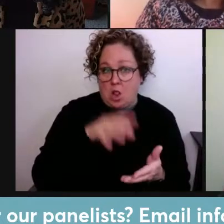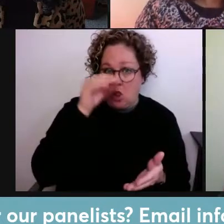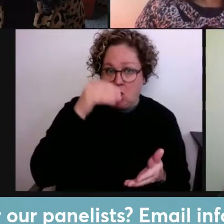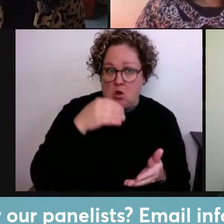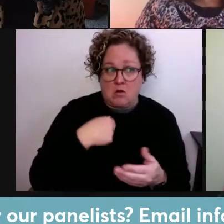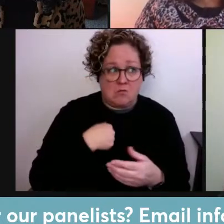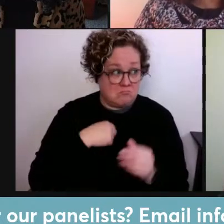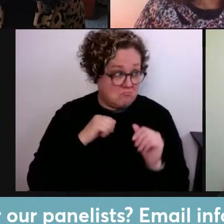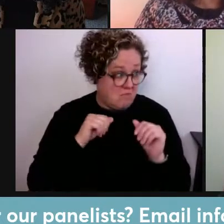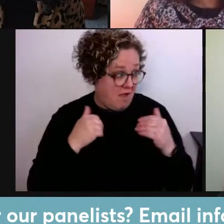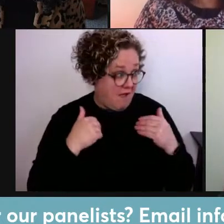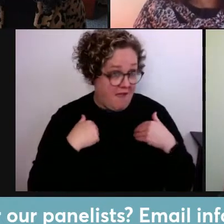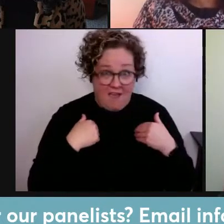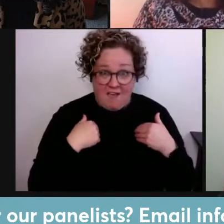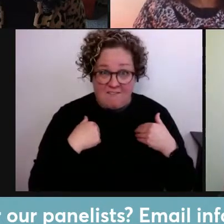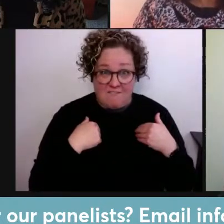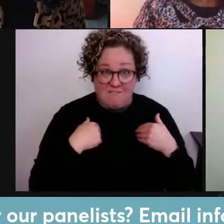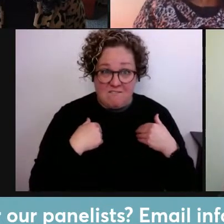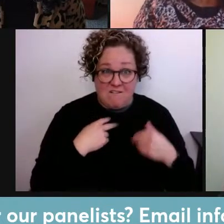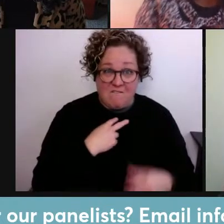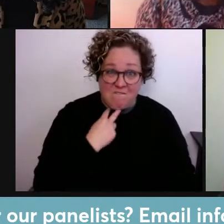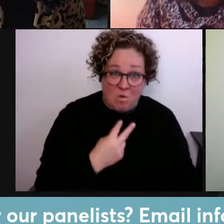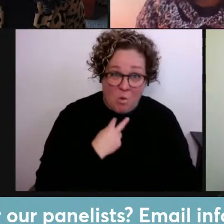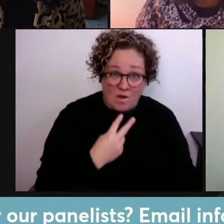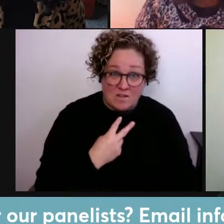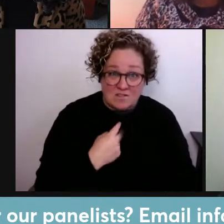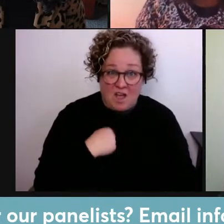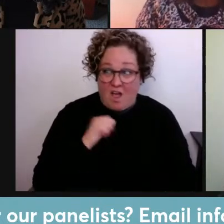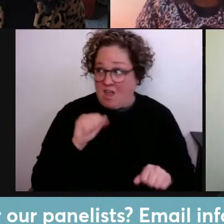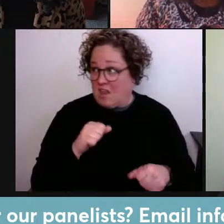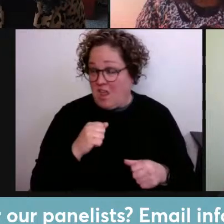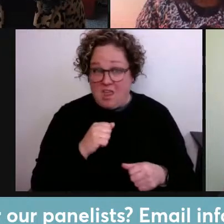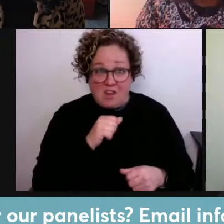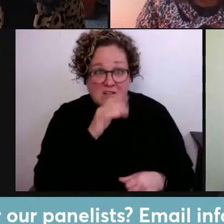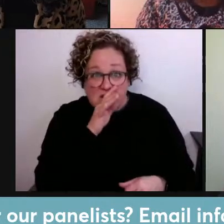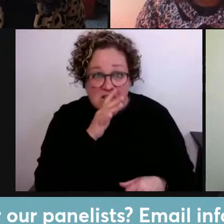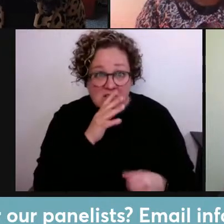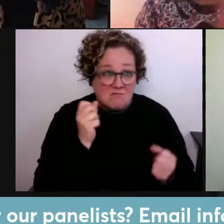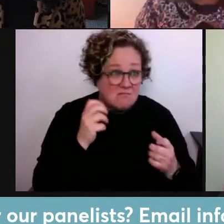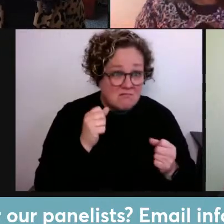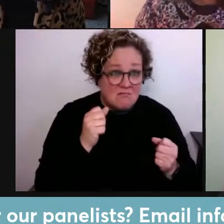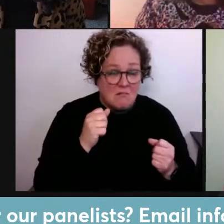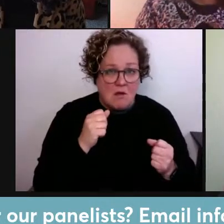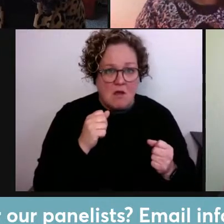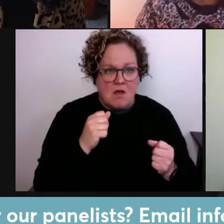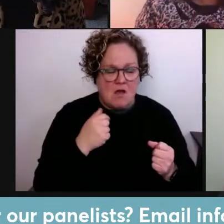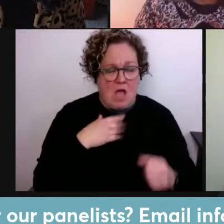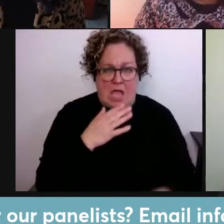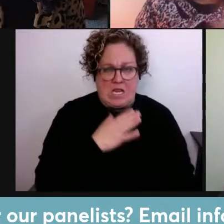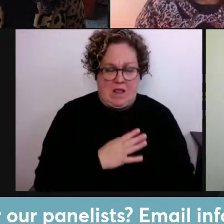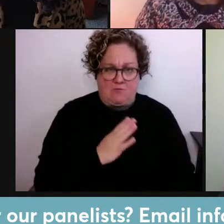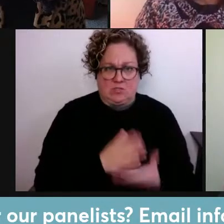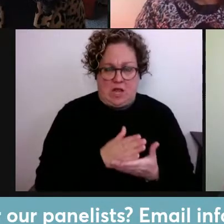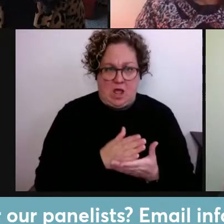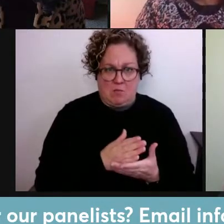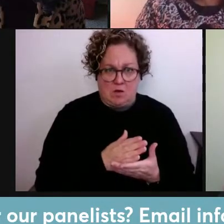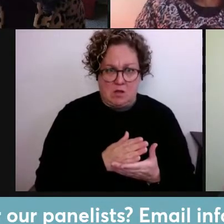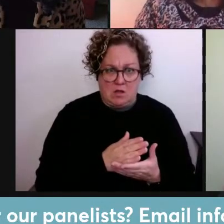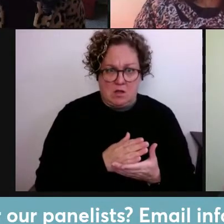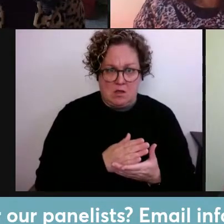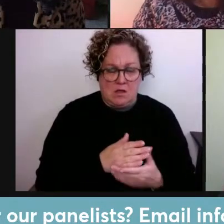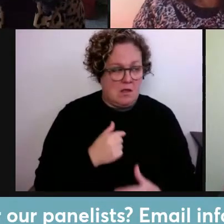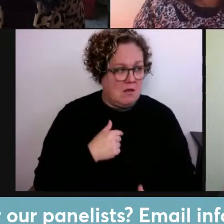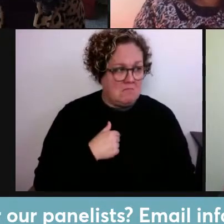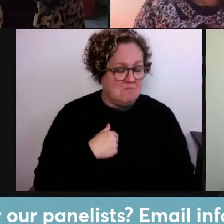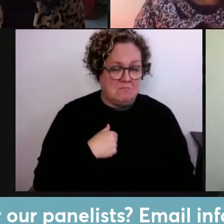voice and that I should use it, I never stopped. Didn't stop at all, which is part of the reason